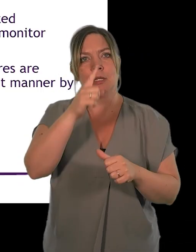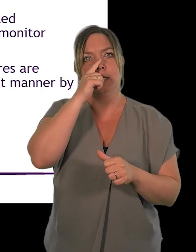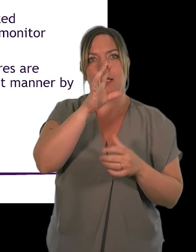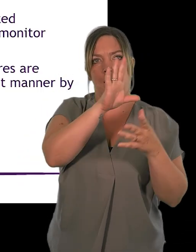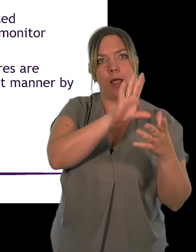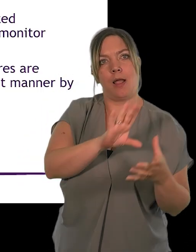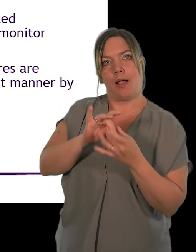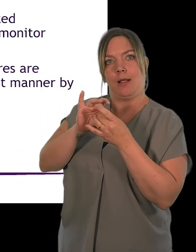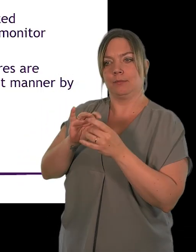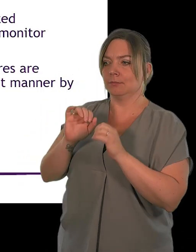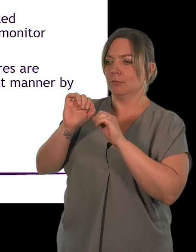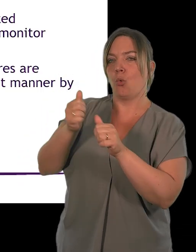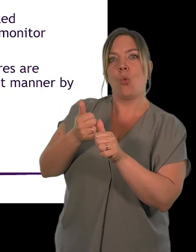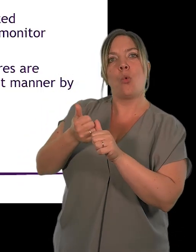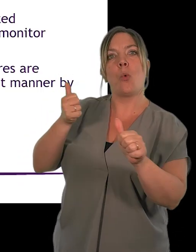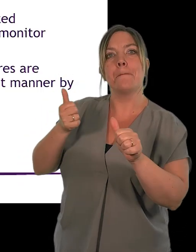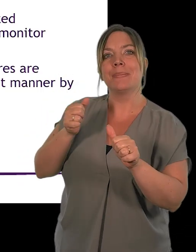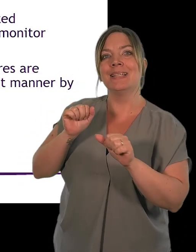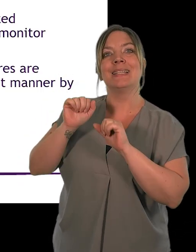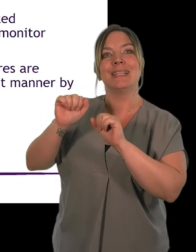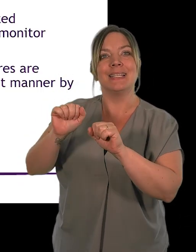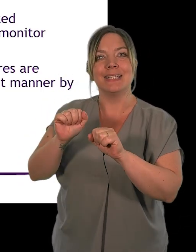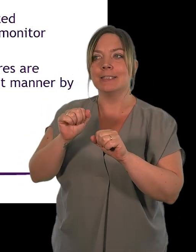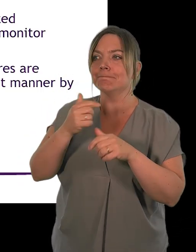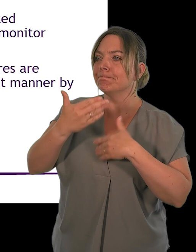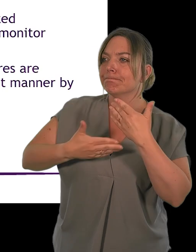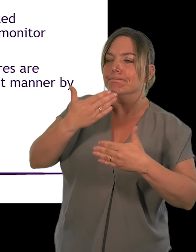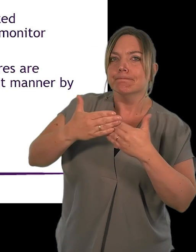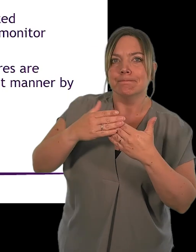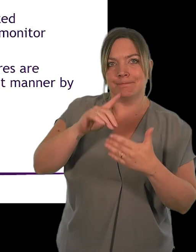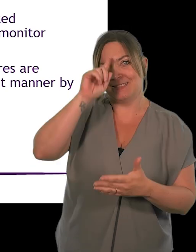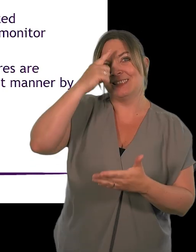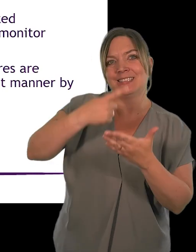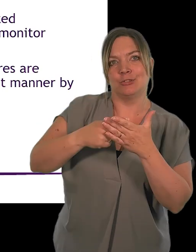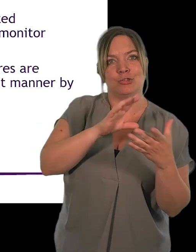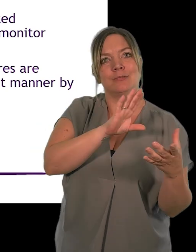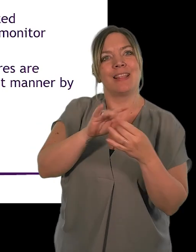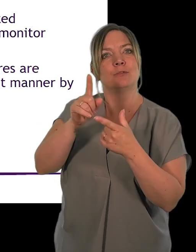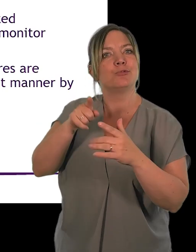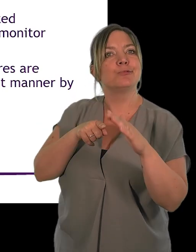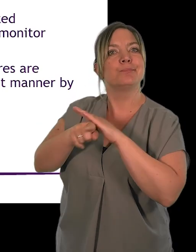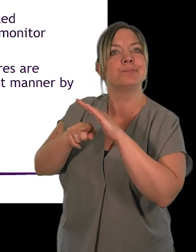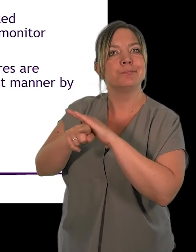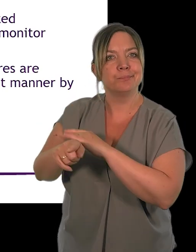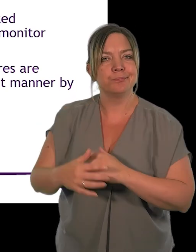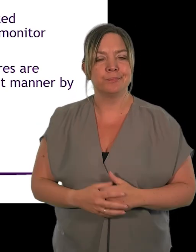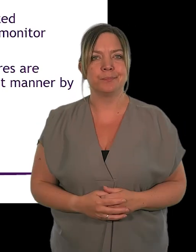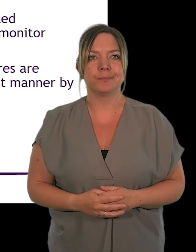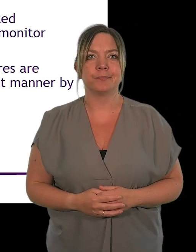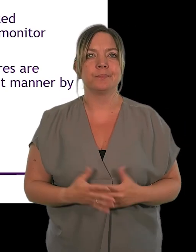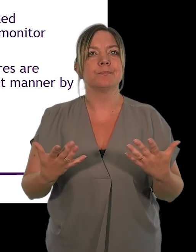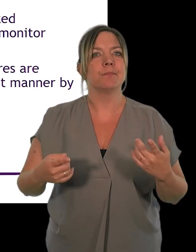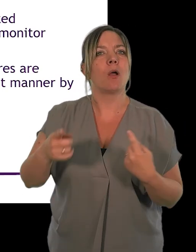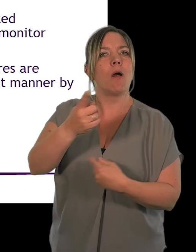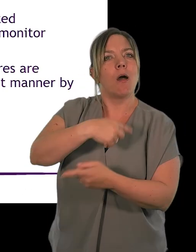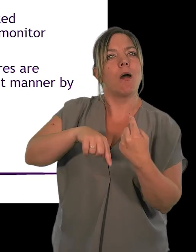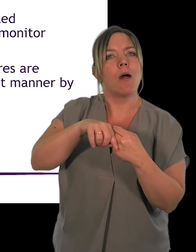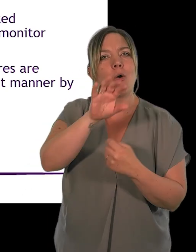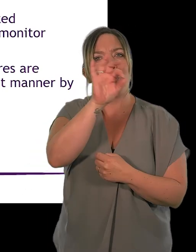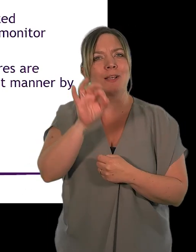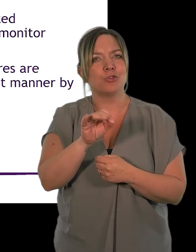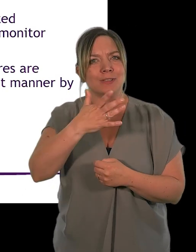can inform Company X's decisions. So for this question, consider how policies and